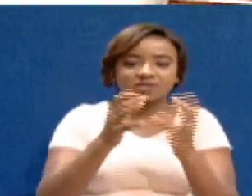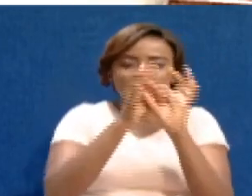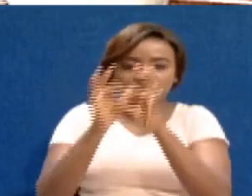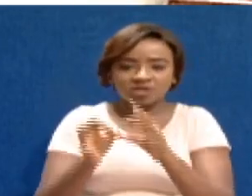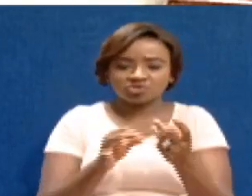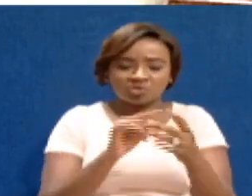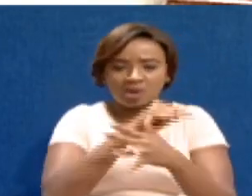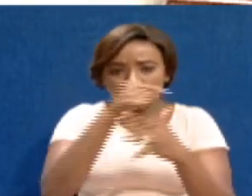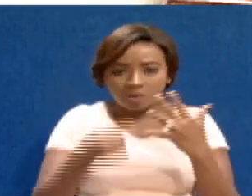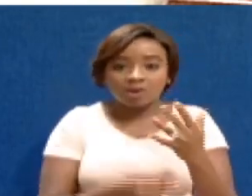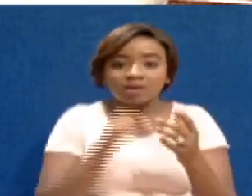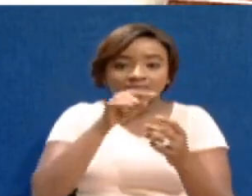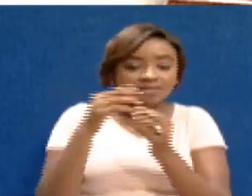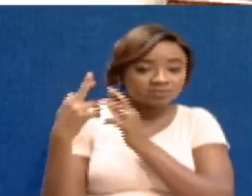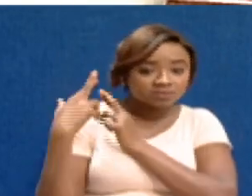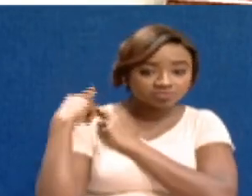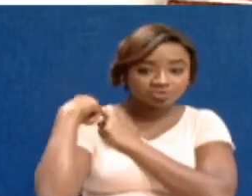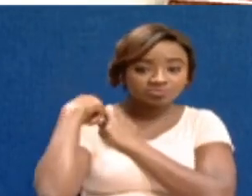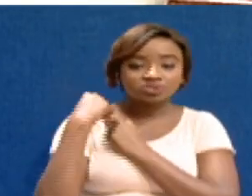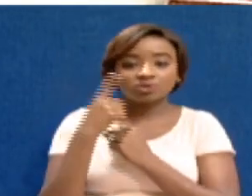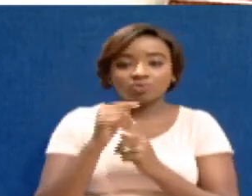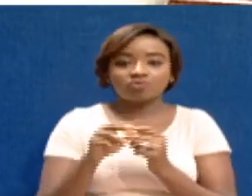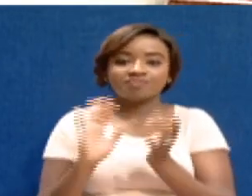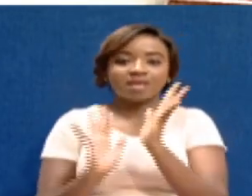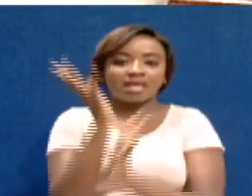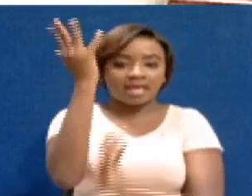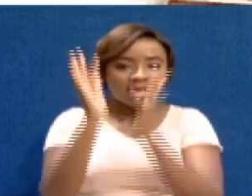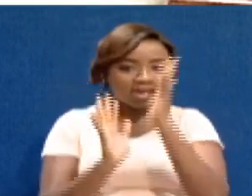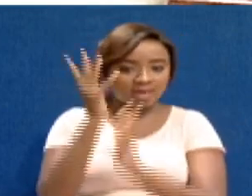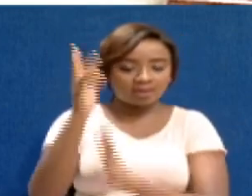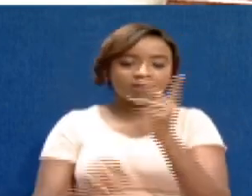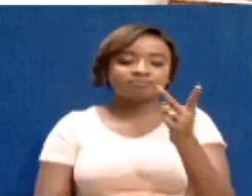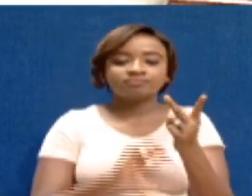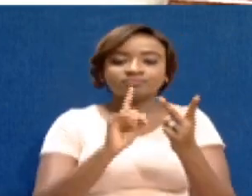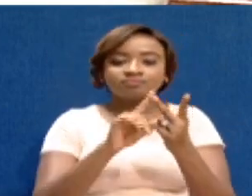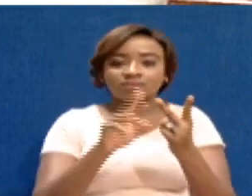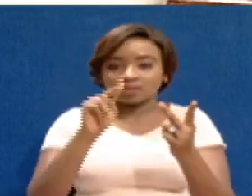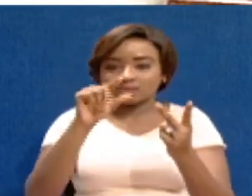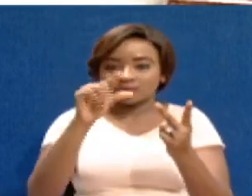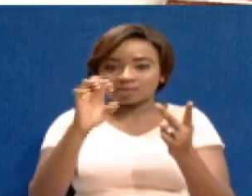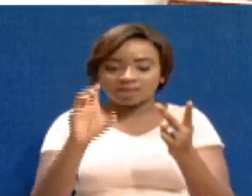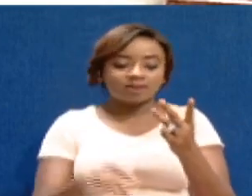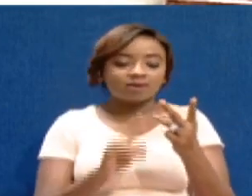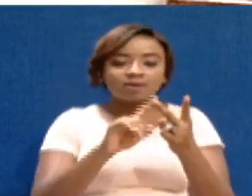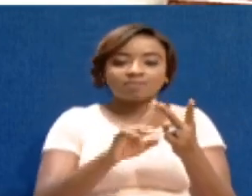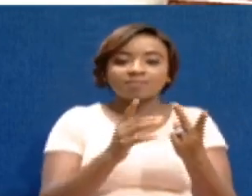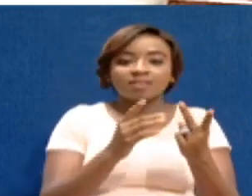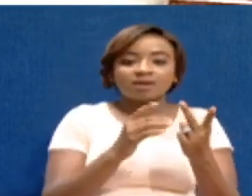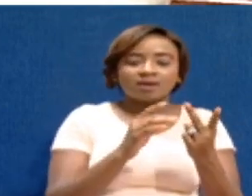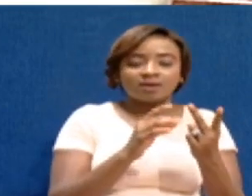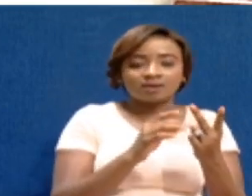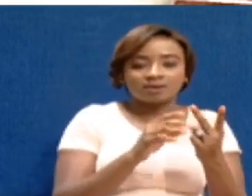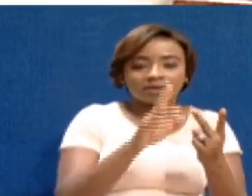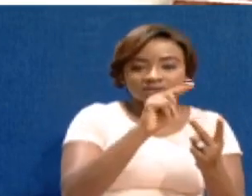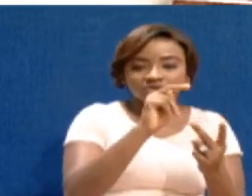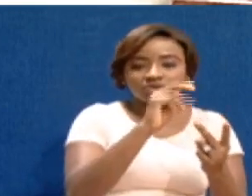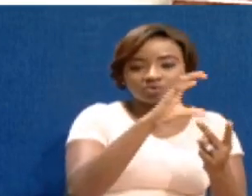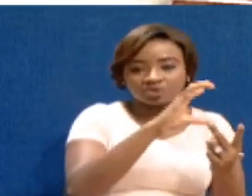faced with it, then let Kenyans get an opportunity, because it did not come from us. It came from another quarters.